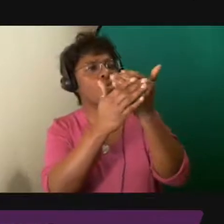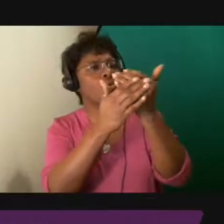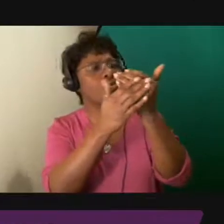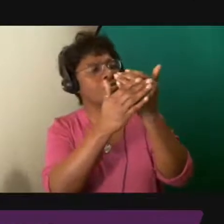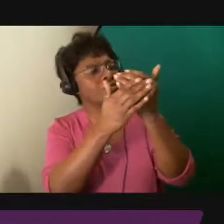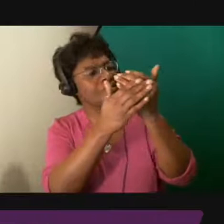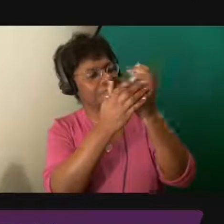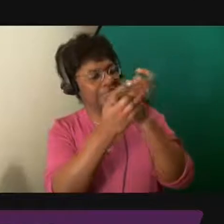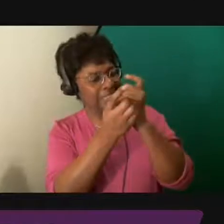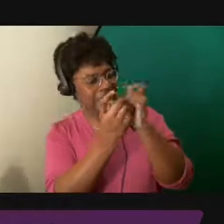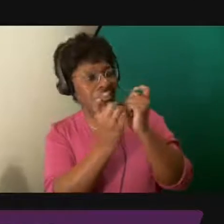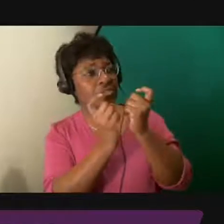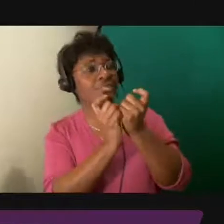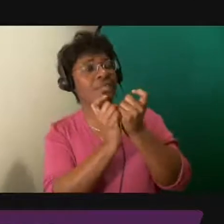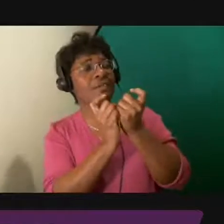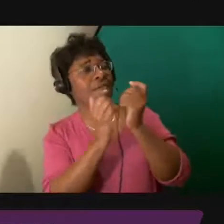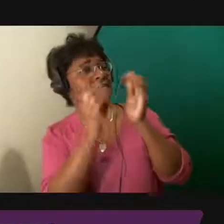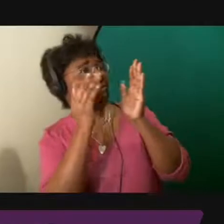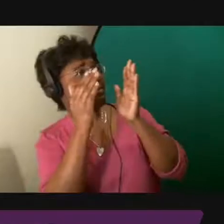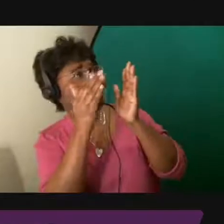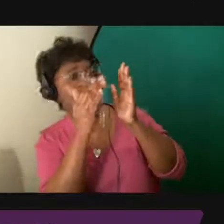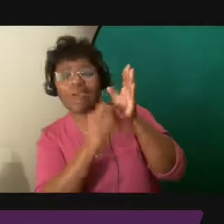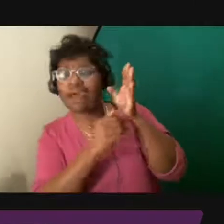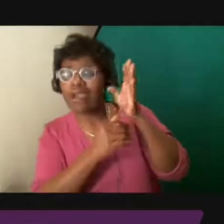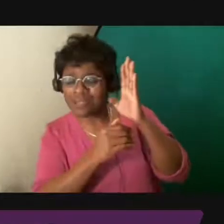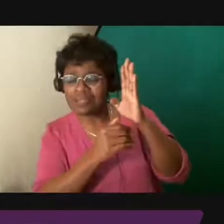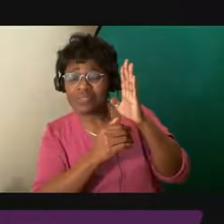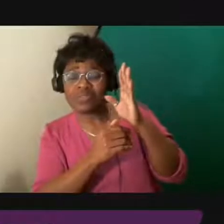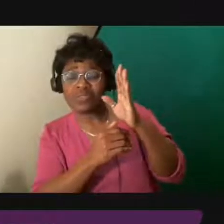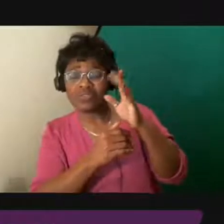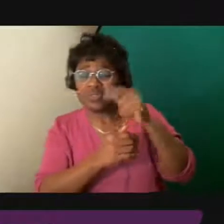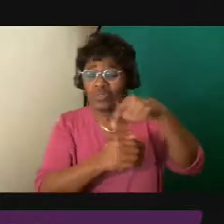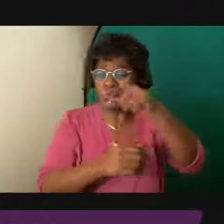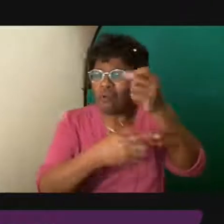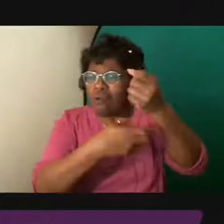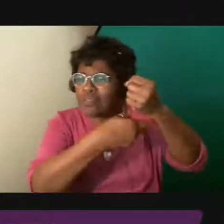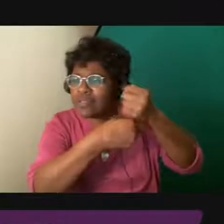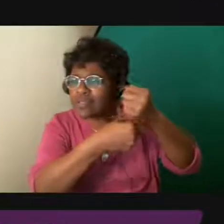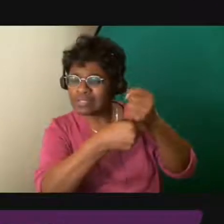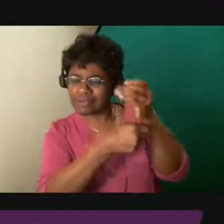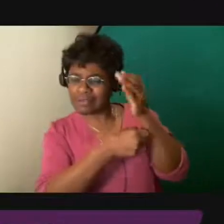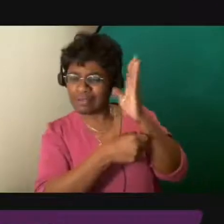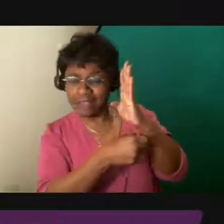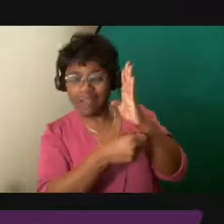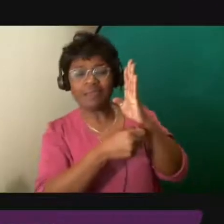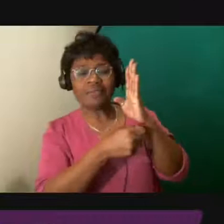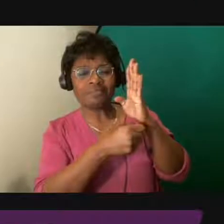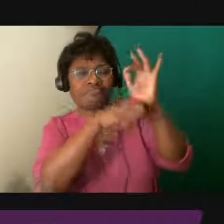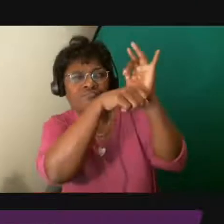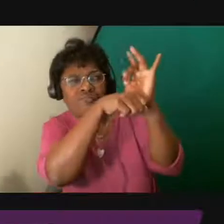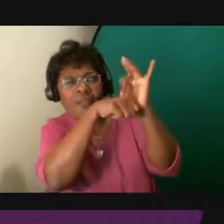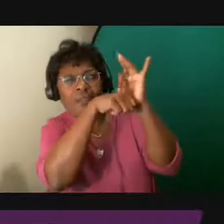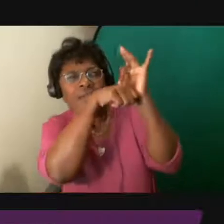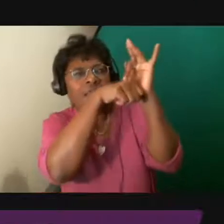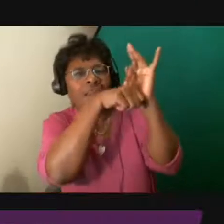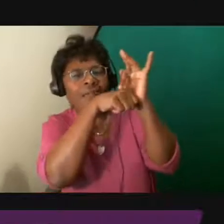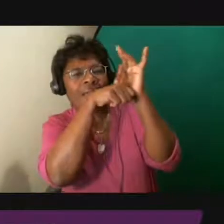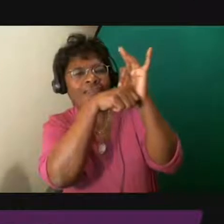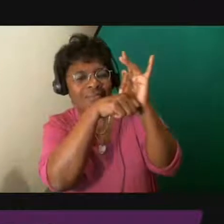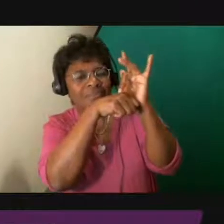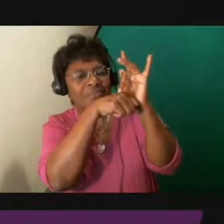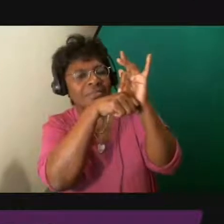revived. Oh man, in other words, your trust in God, your staying in God refreshes